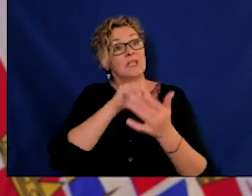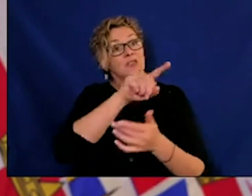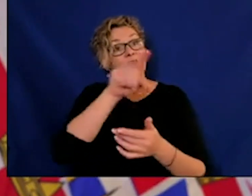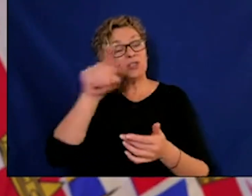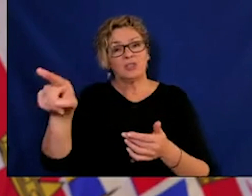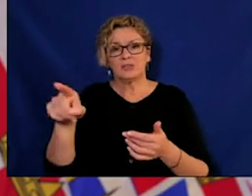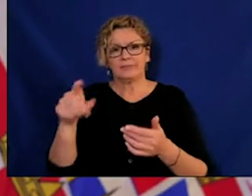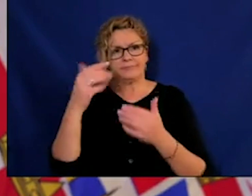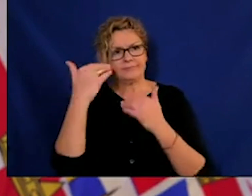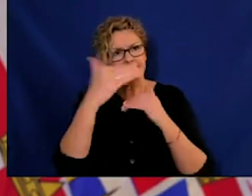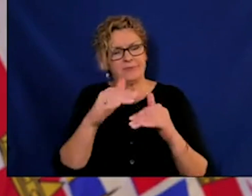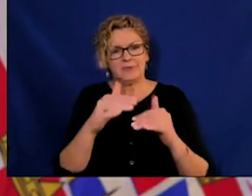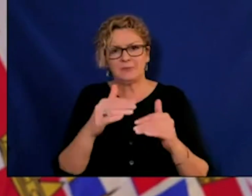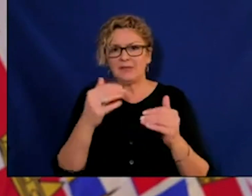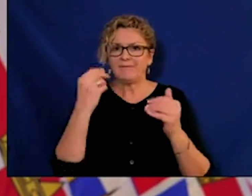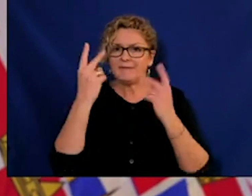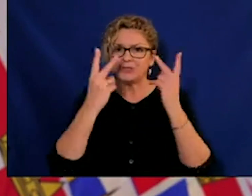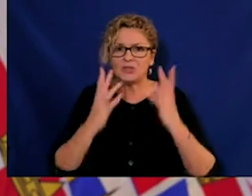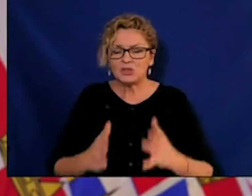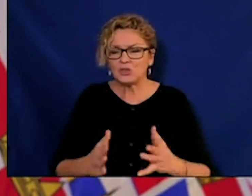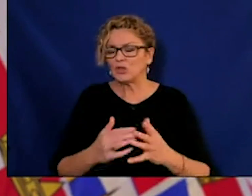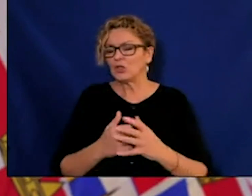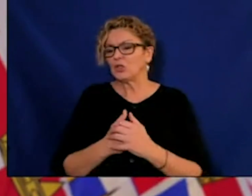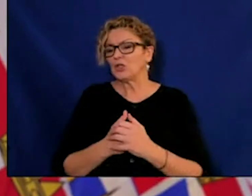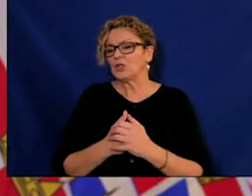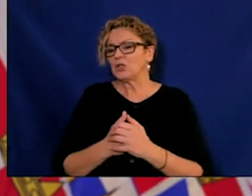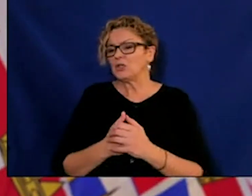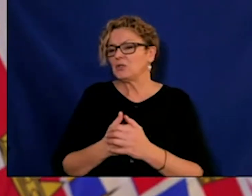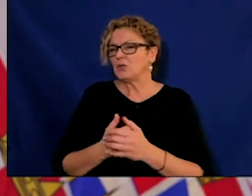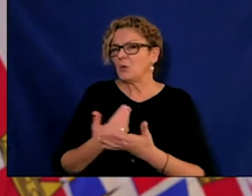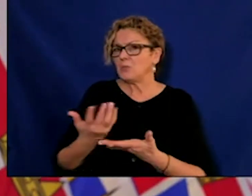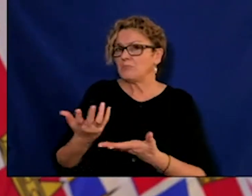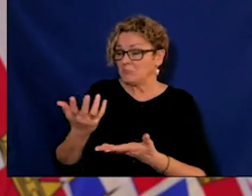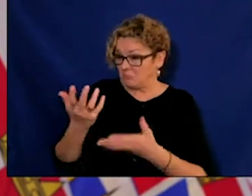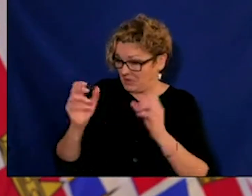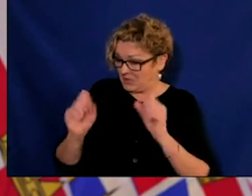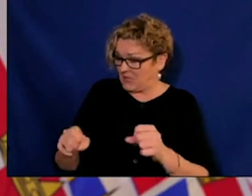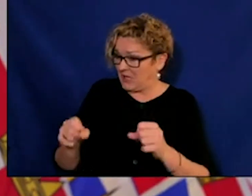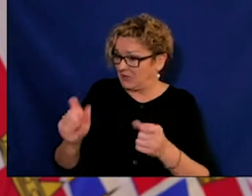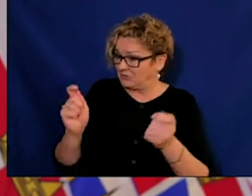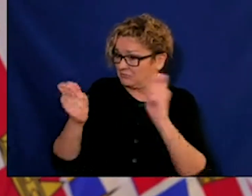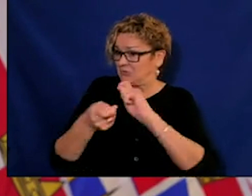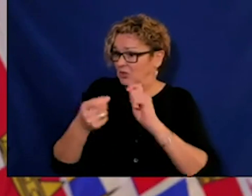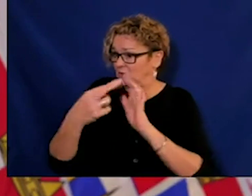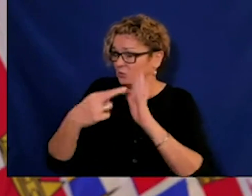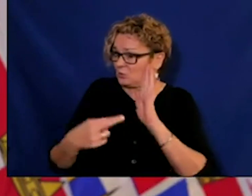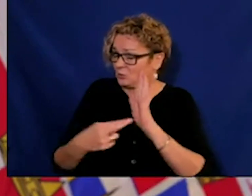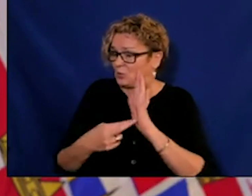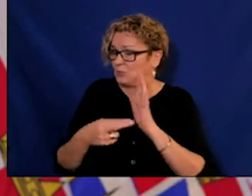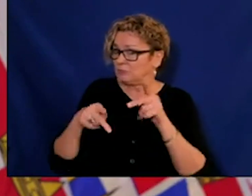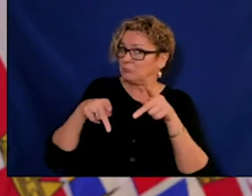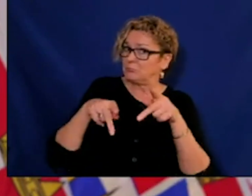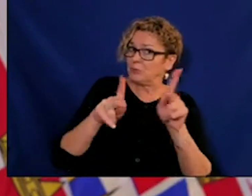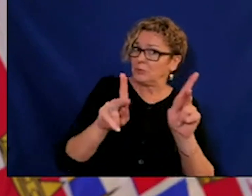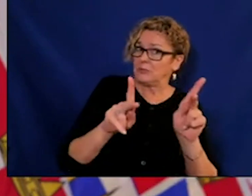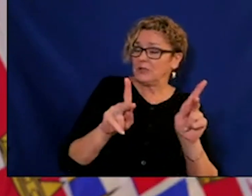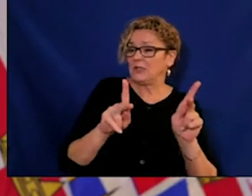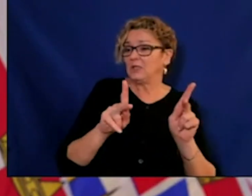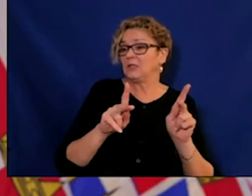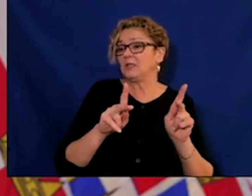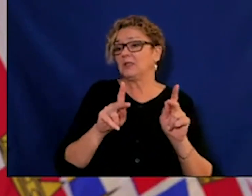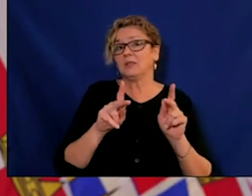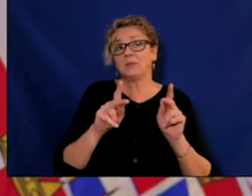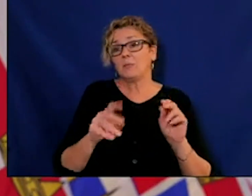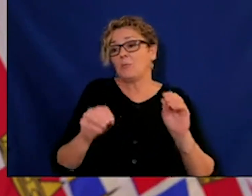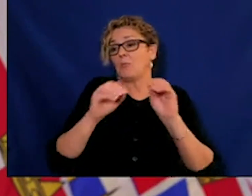visitors can visit more often and perhaps in residence rooms as well? Yeah, so the challenge that we are